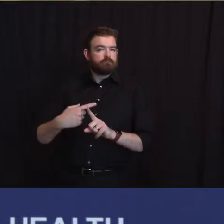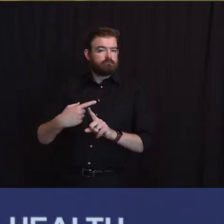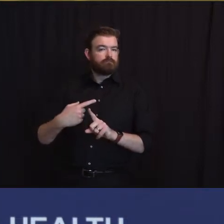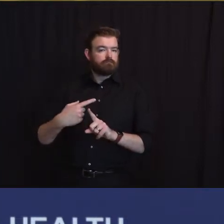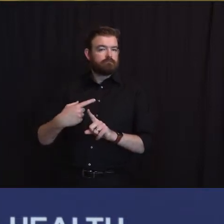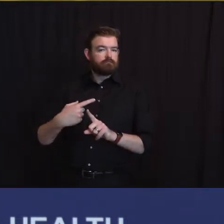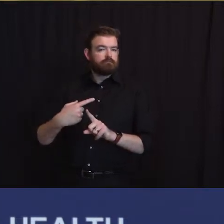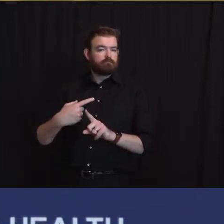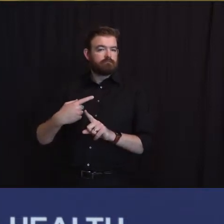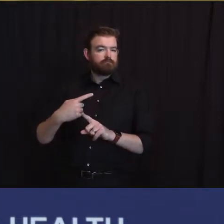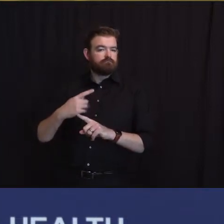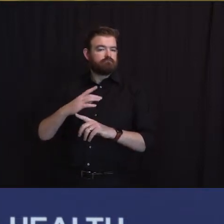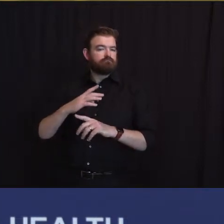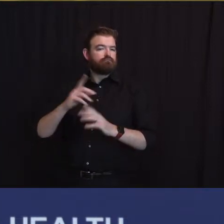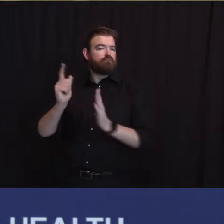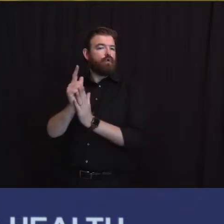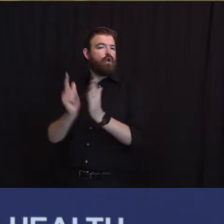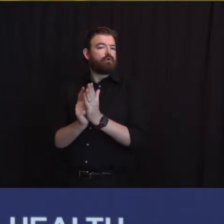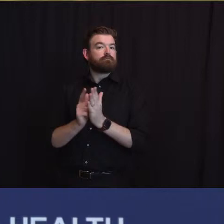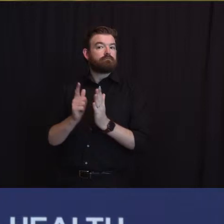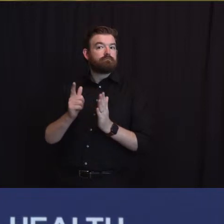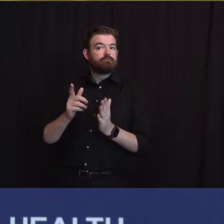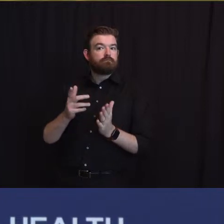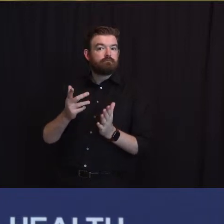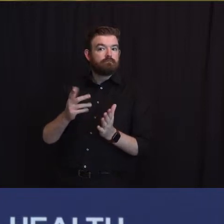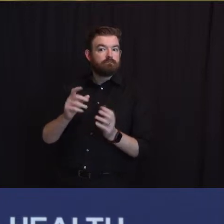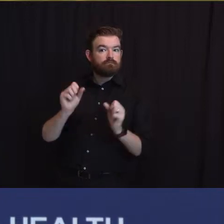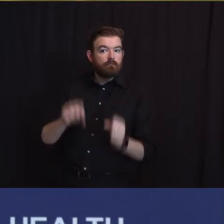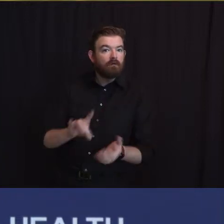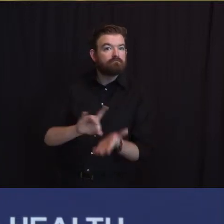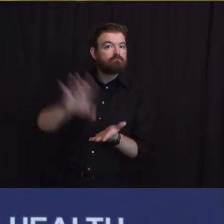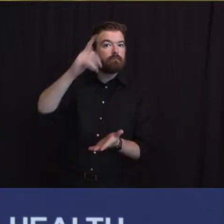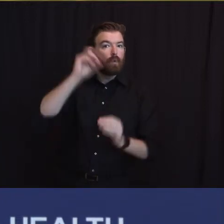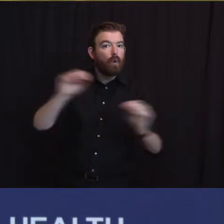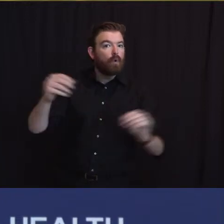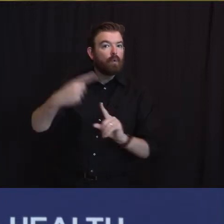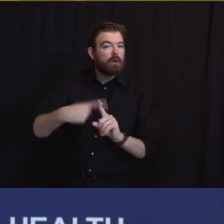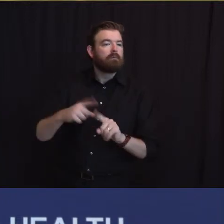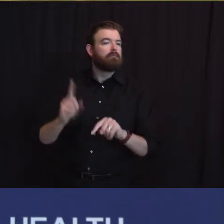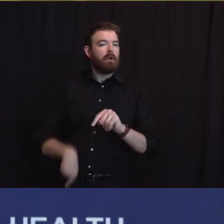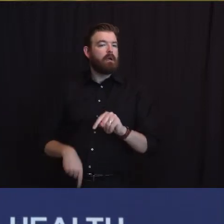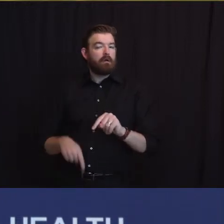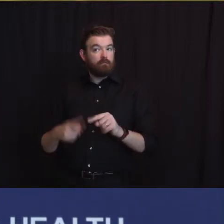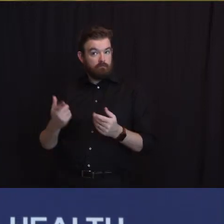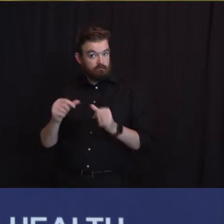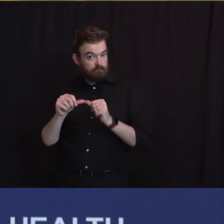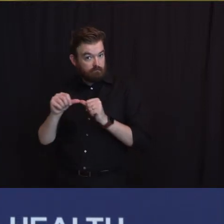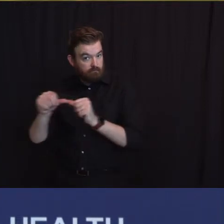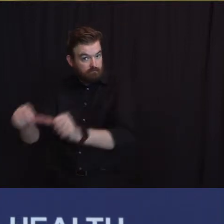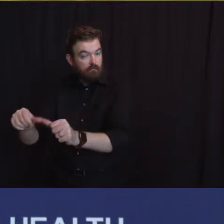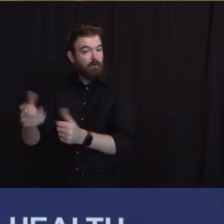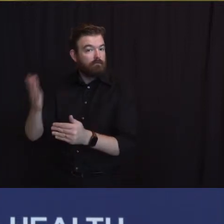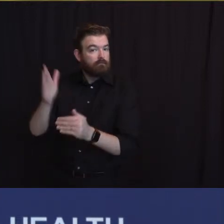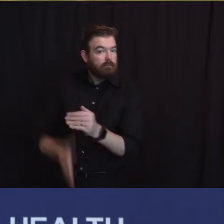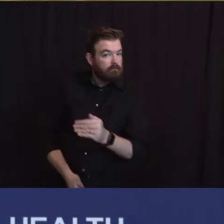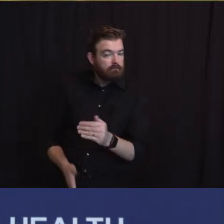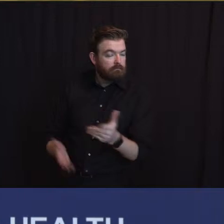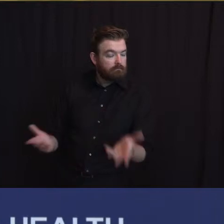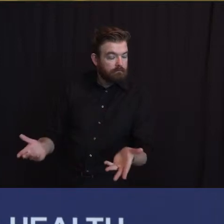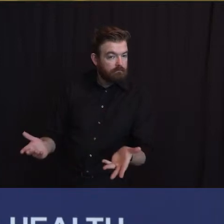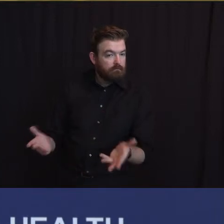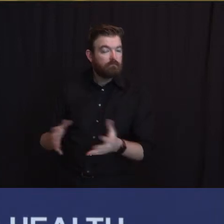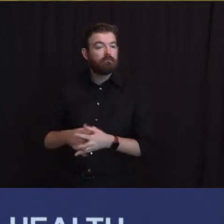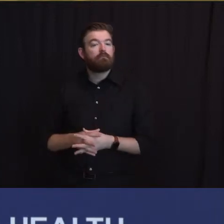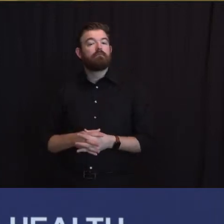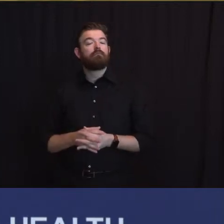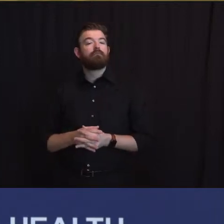escalated, some are fixed in days, others in weeks, and the vast majority within 8 weeks. But we've heard from plenty of